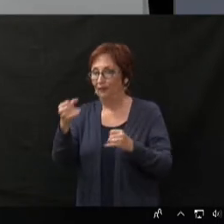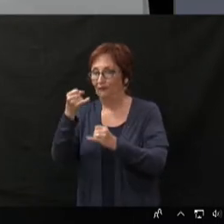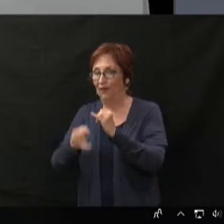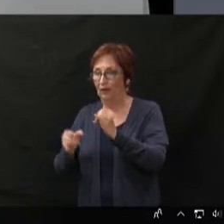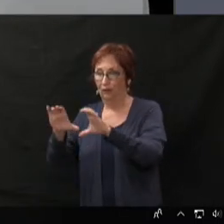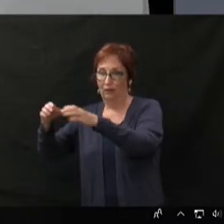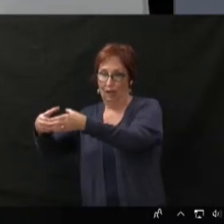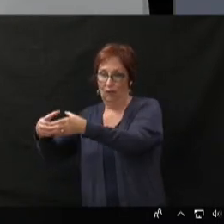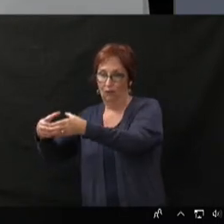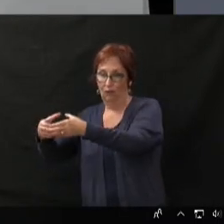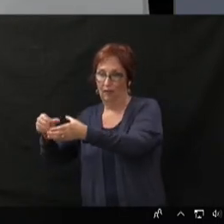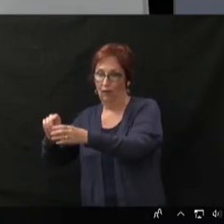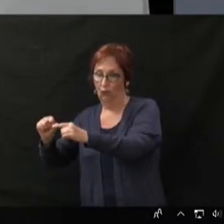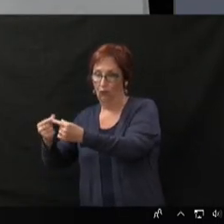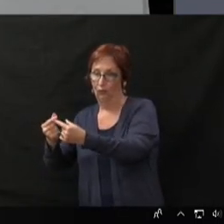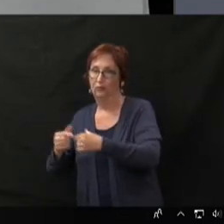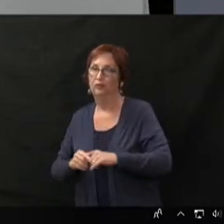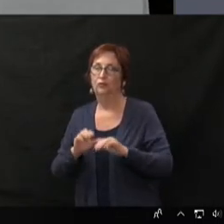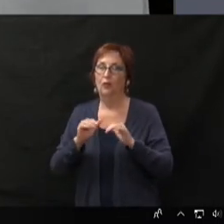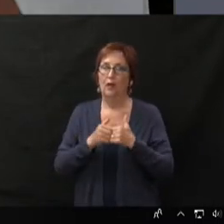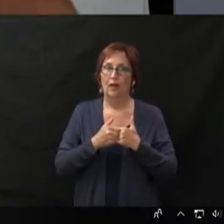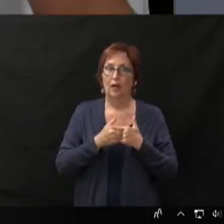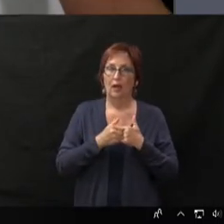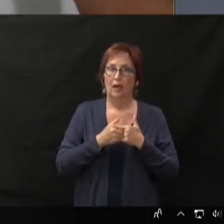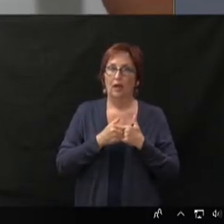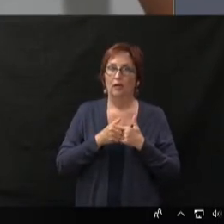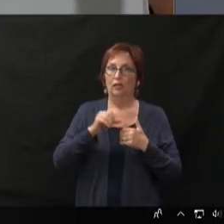would we blend this word, whole word?